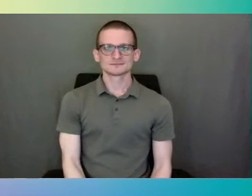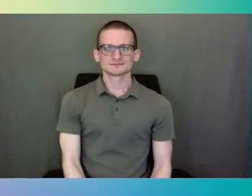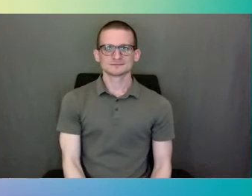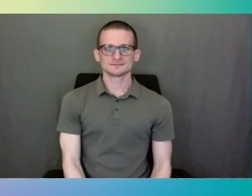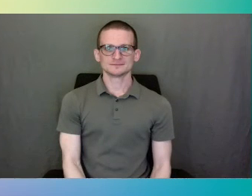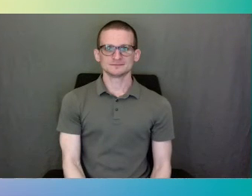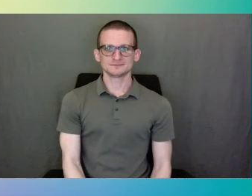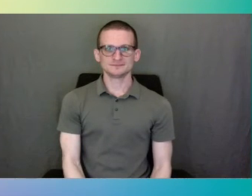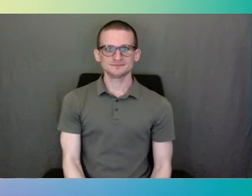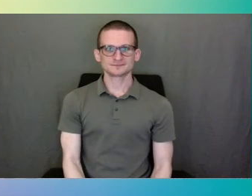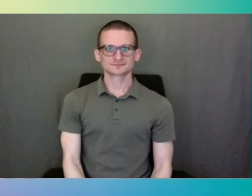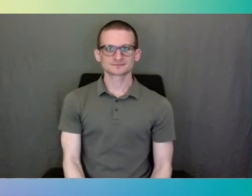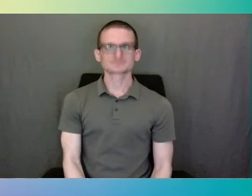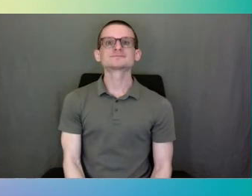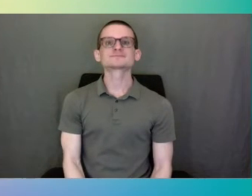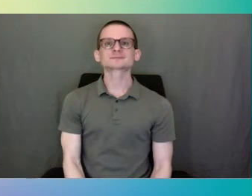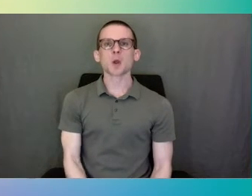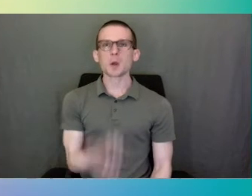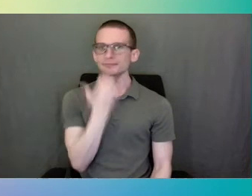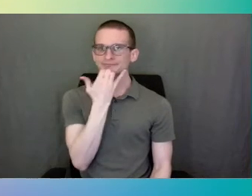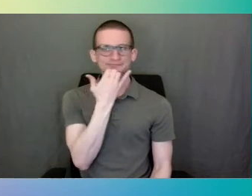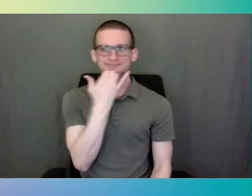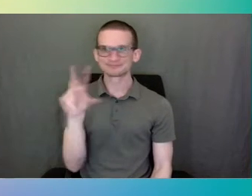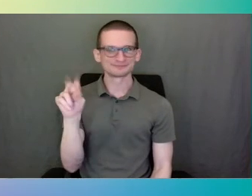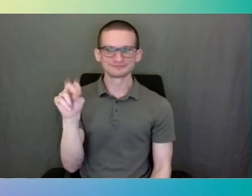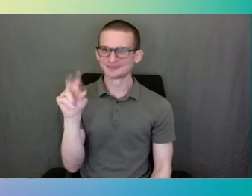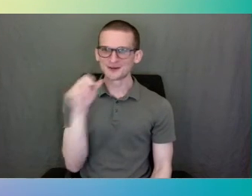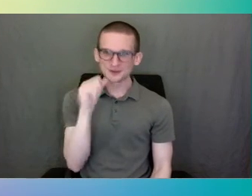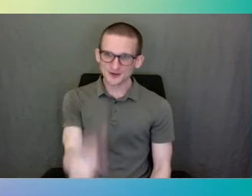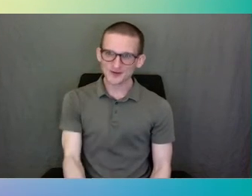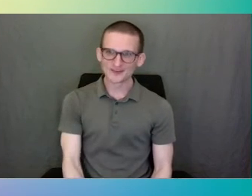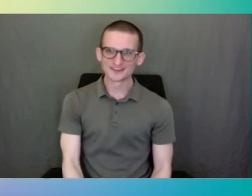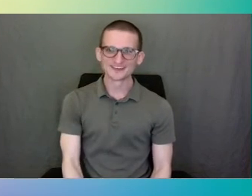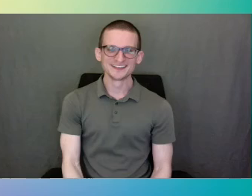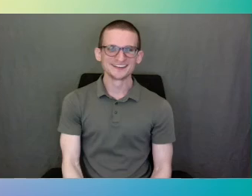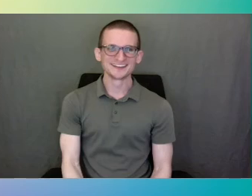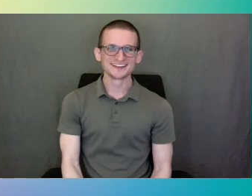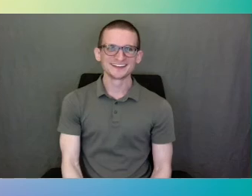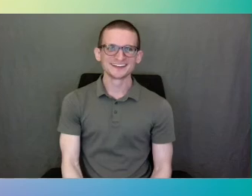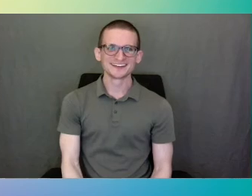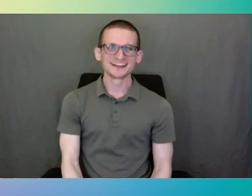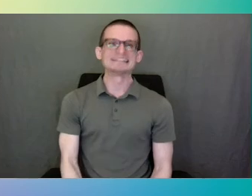Here we go. Oops, no, don't. We want to go previous.